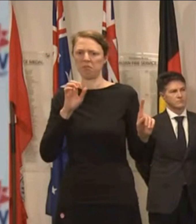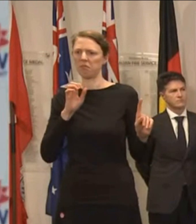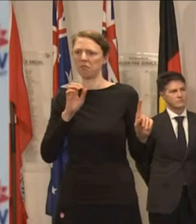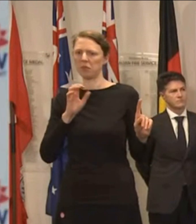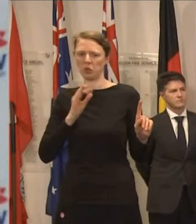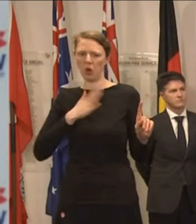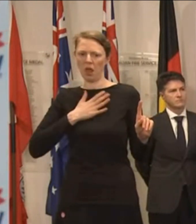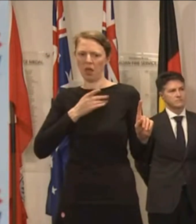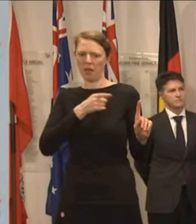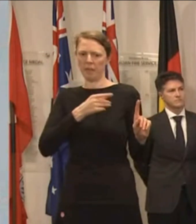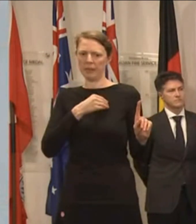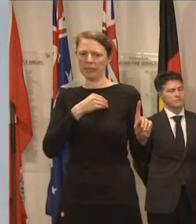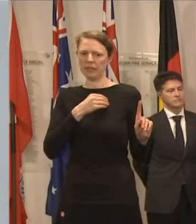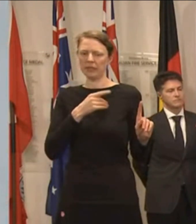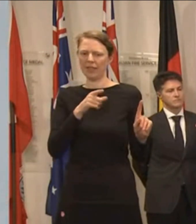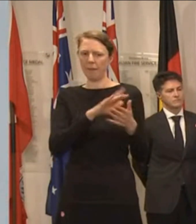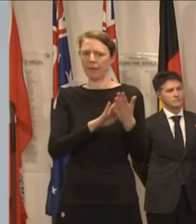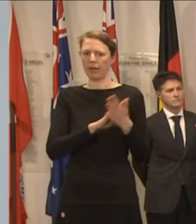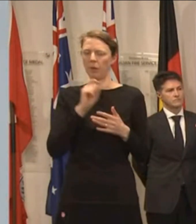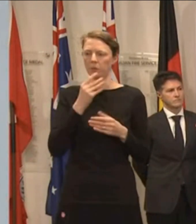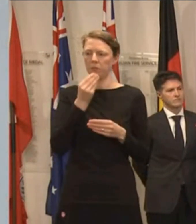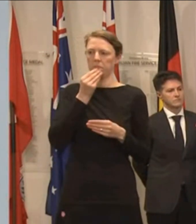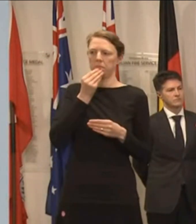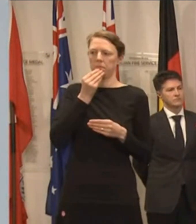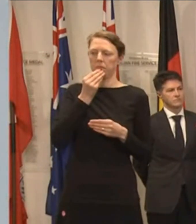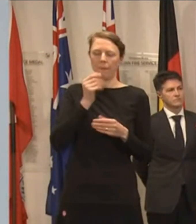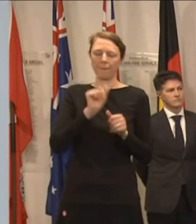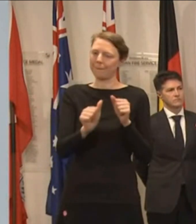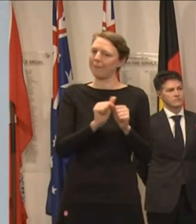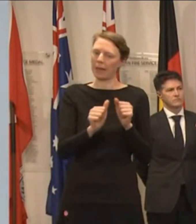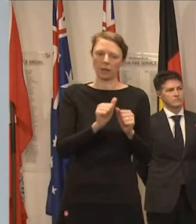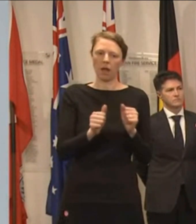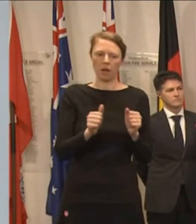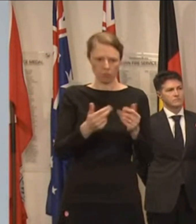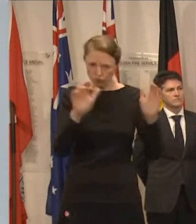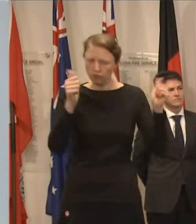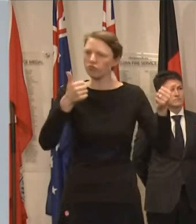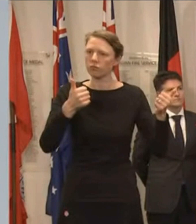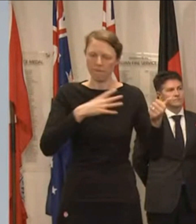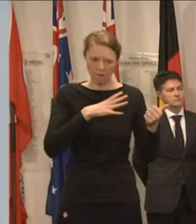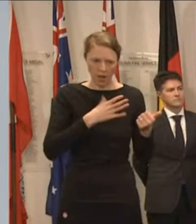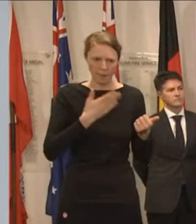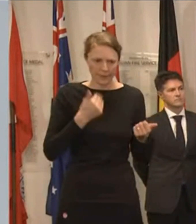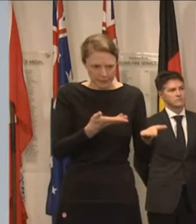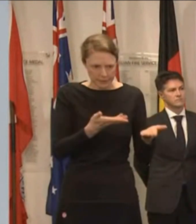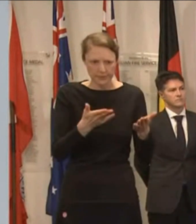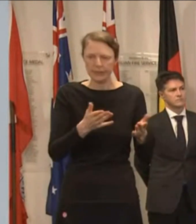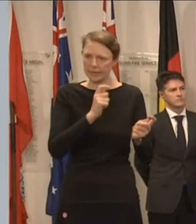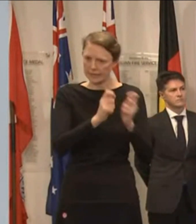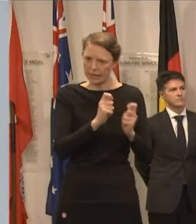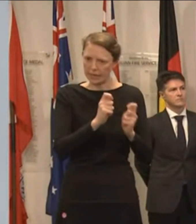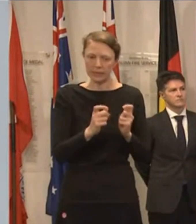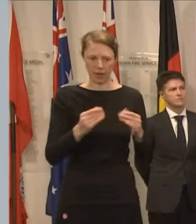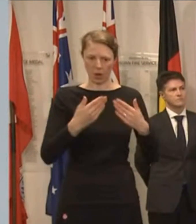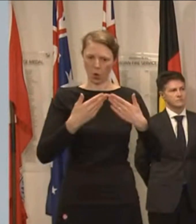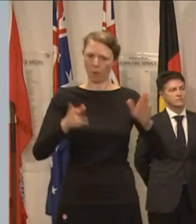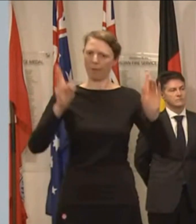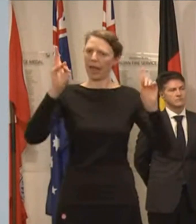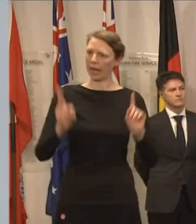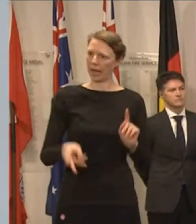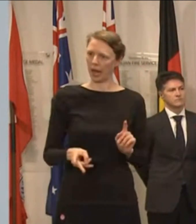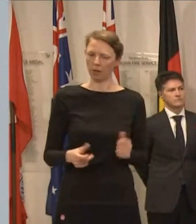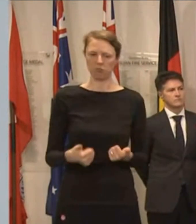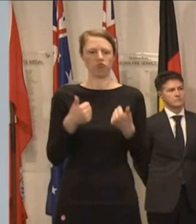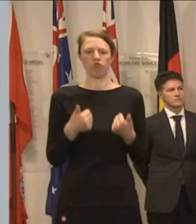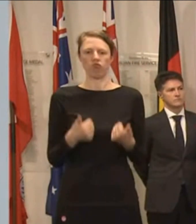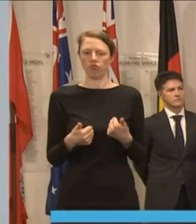Go-kart track in Wollongong between the current health list, the owner there is very unhappy apparently that he wasn't informed about this.